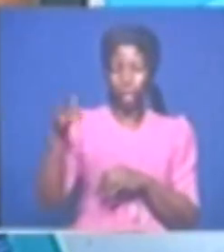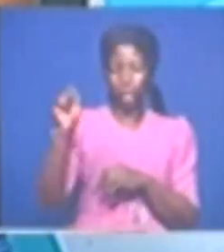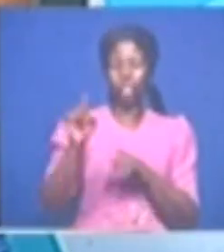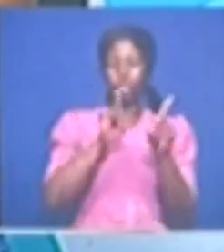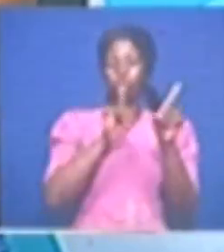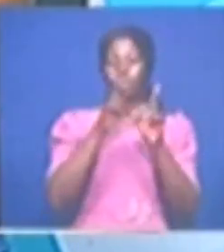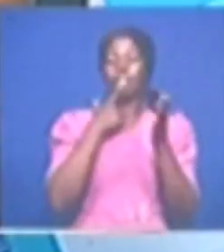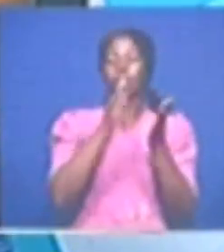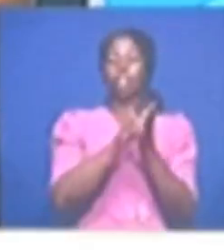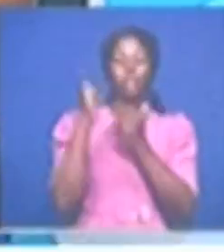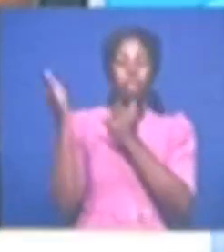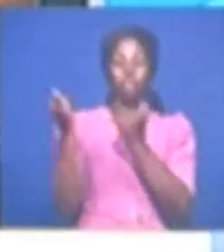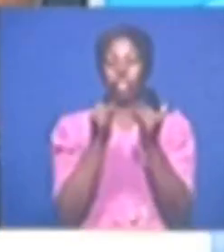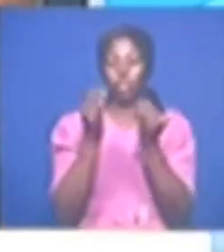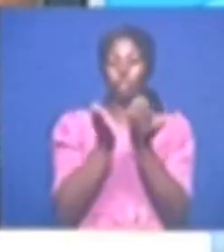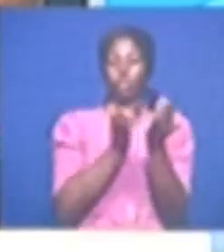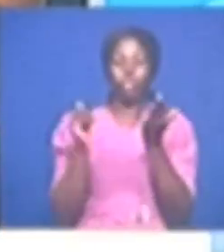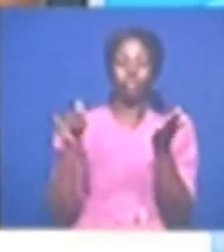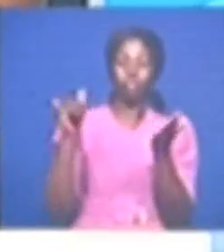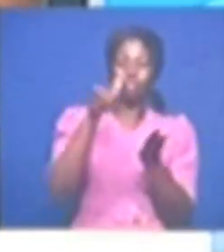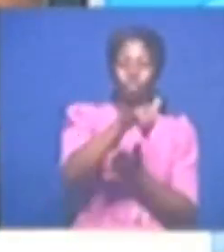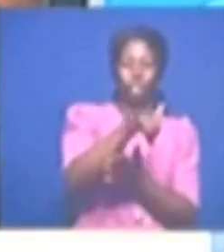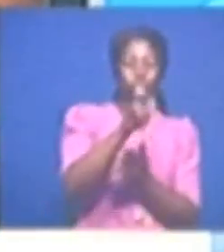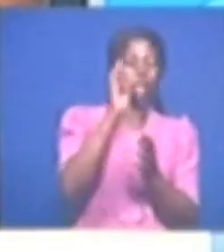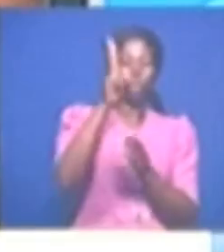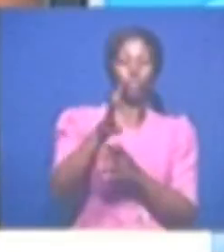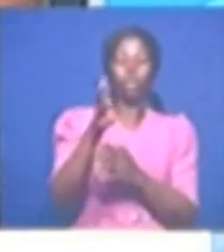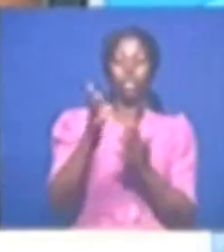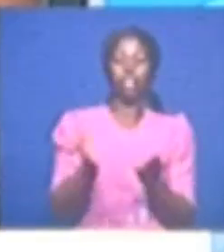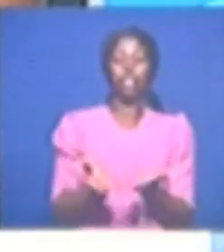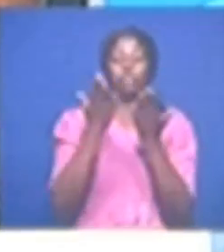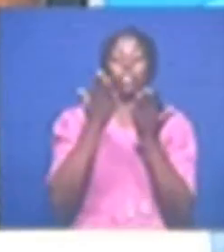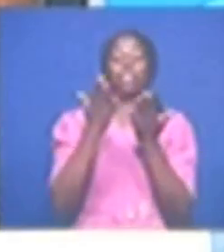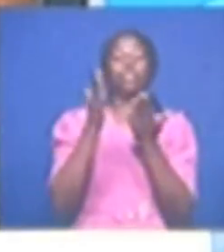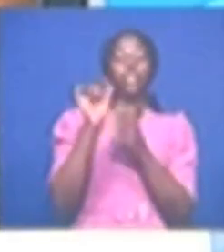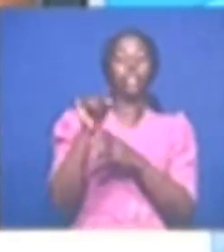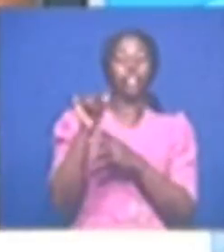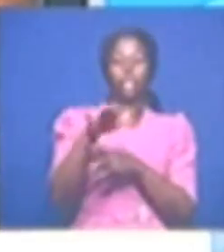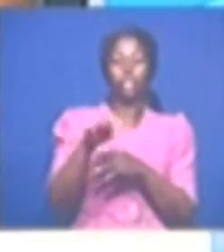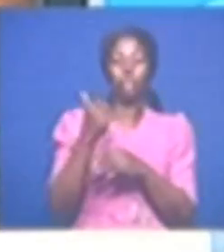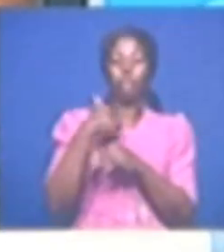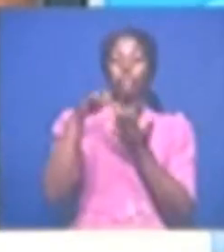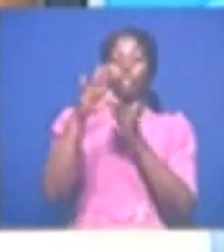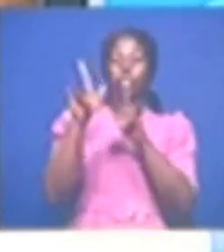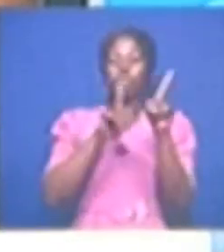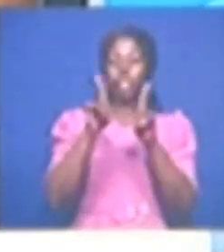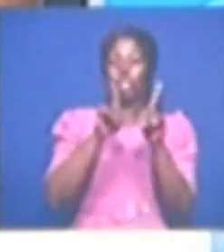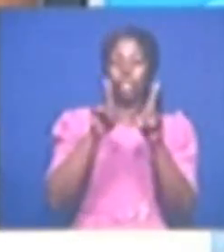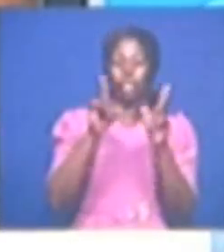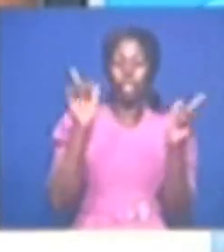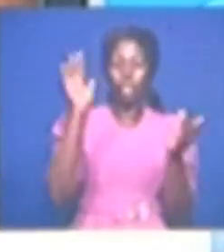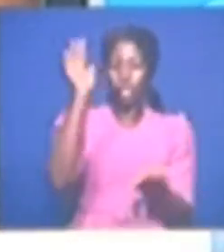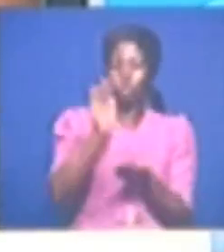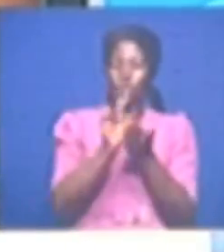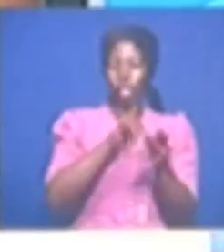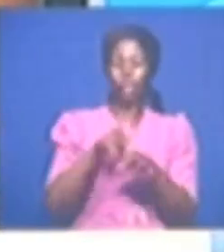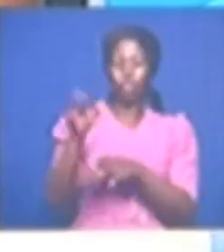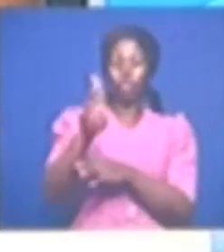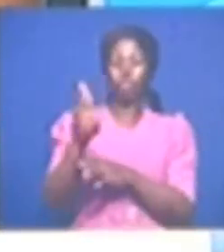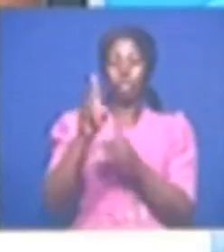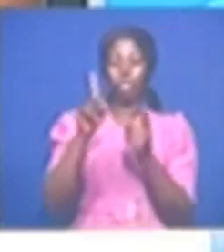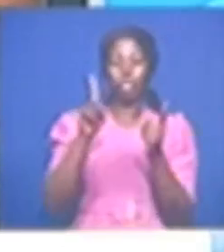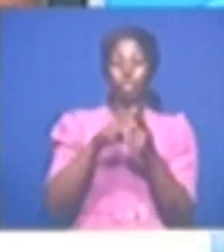of commercial airlines will boost Masai Mara's attractiveness by tourists by reducing time taken to access the tourism site as well as